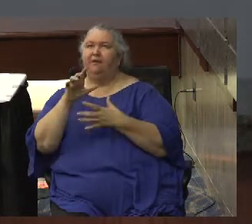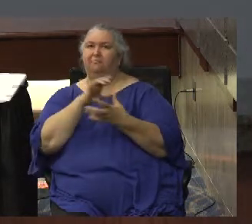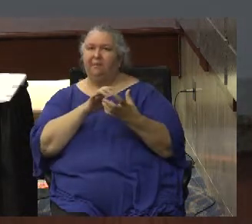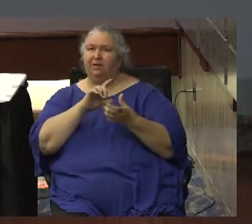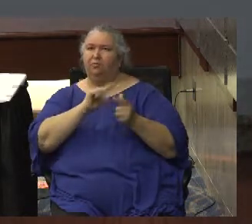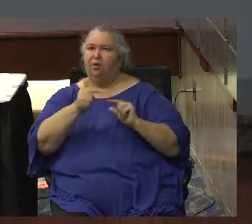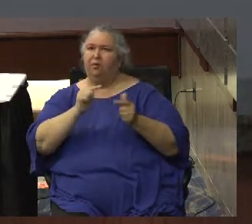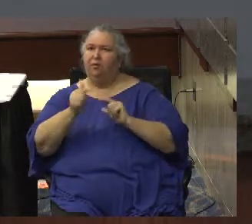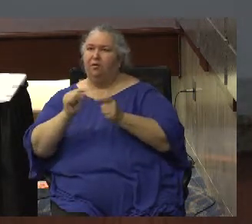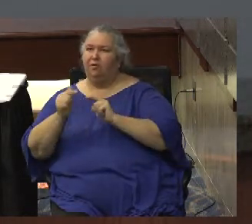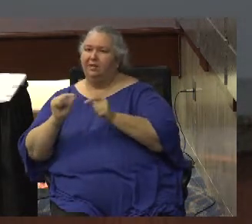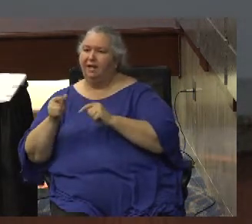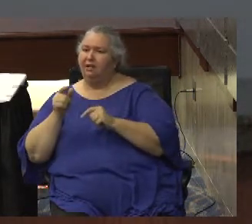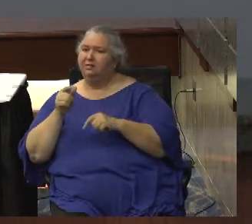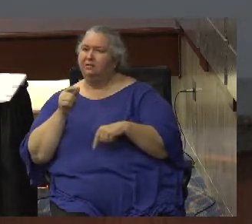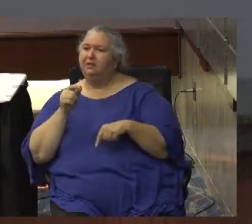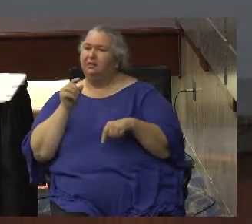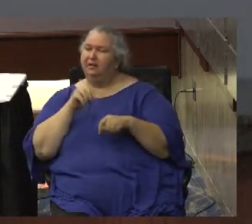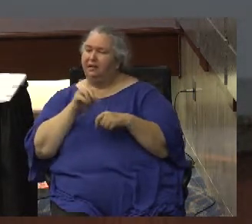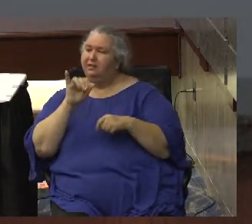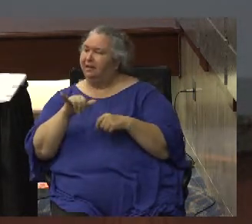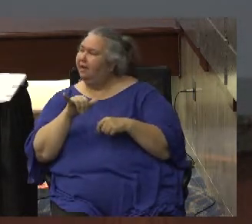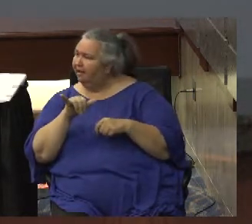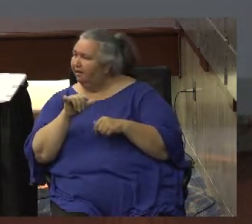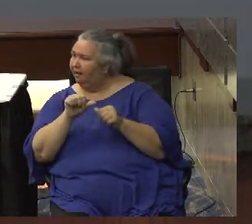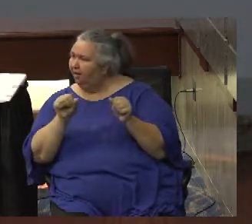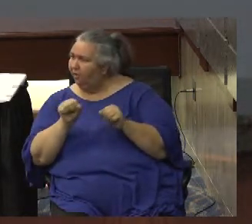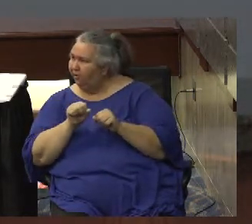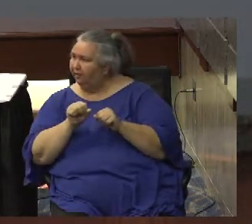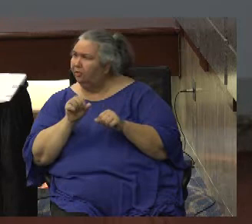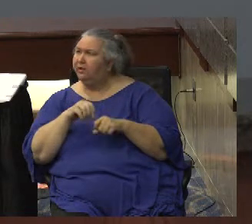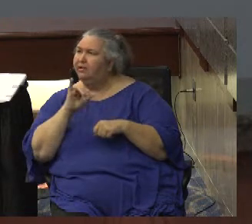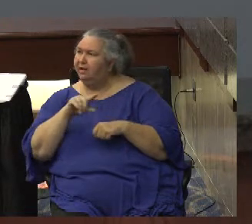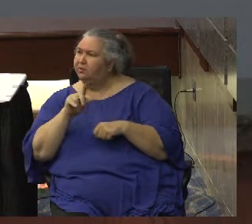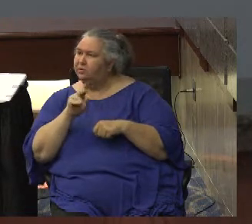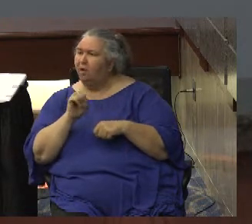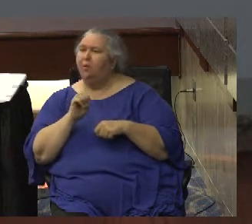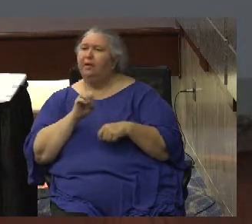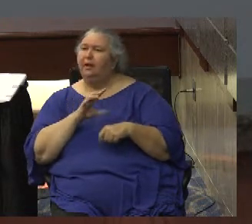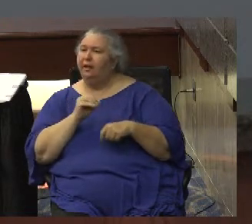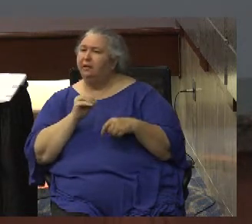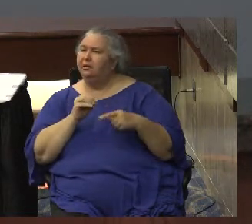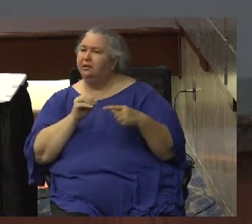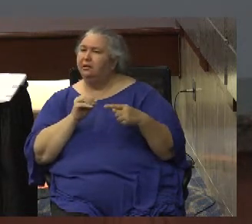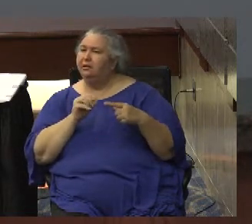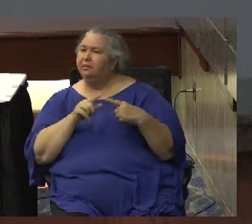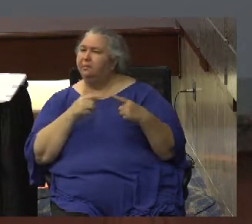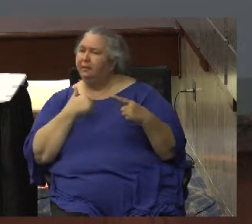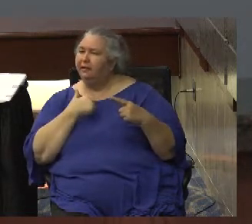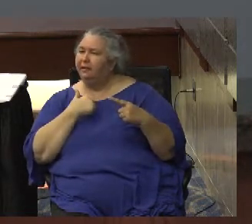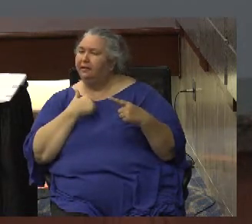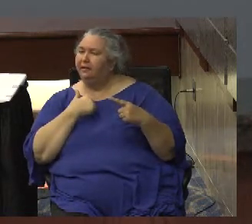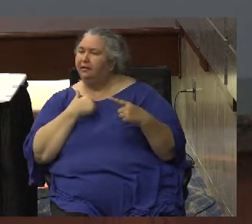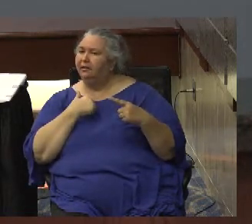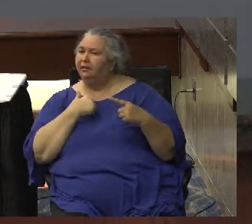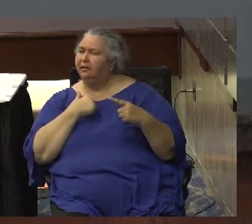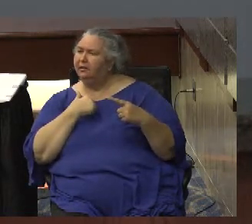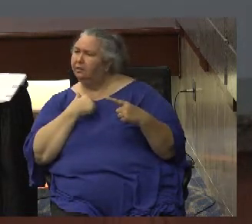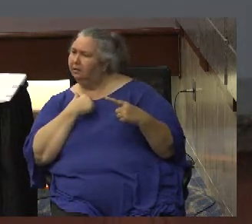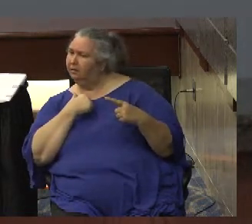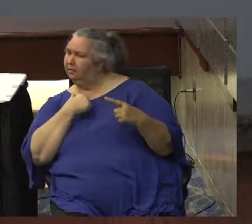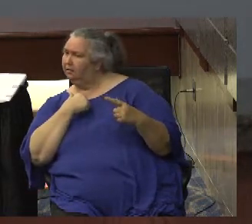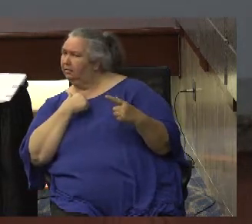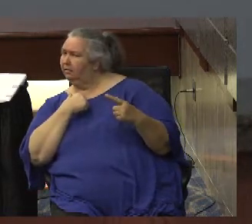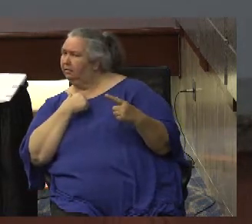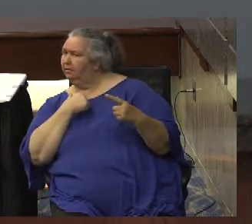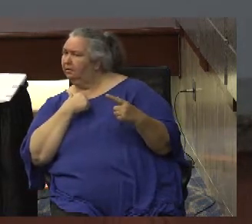single family element in those zones. And to me, as the